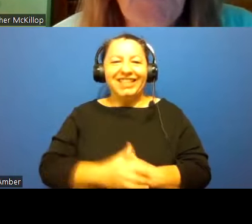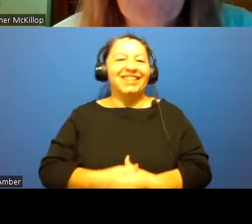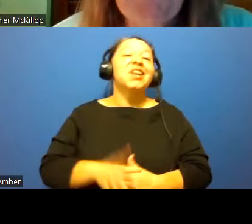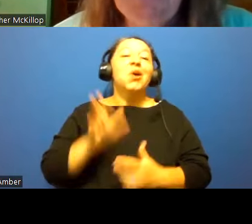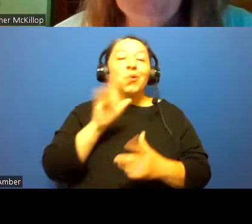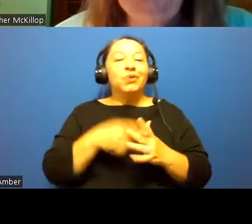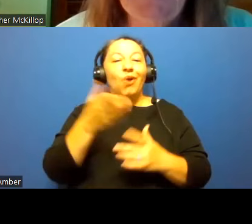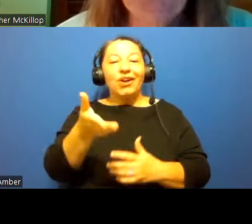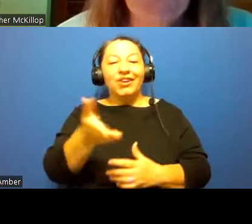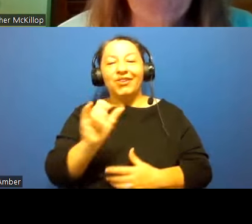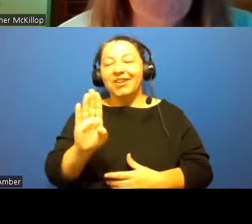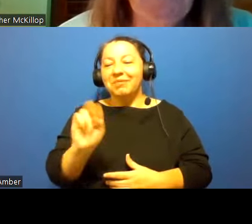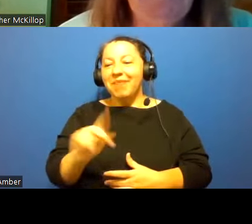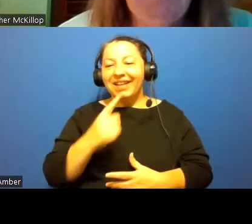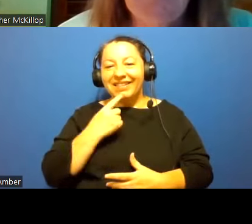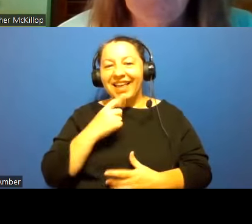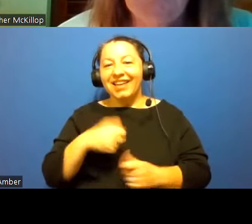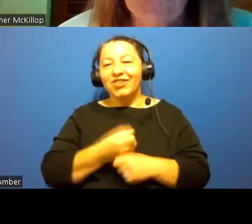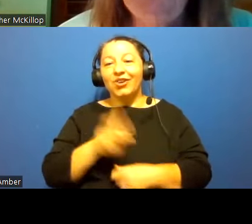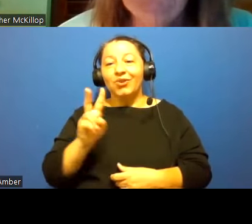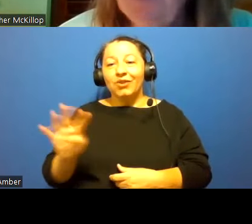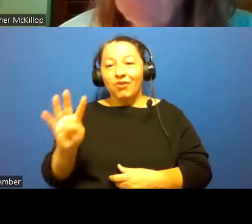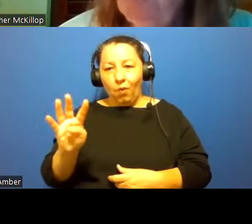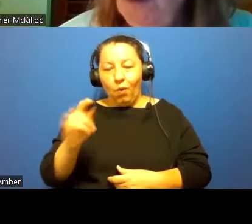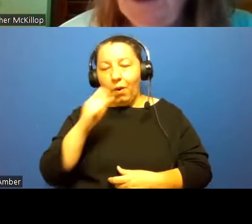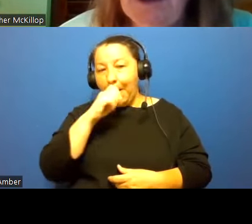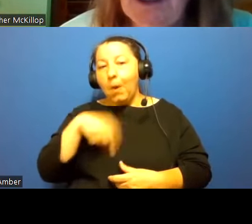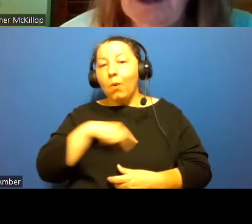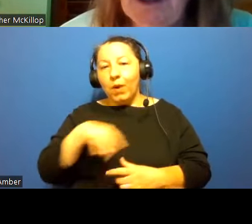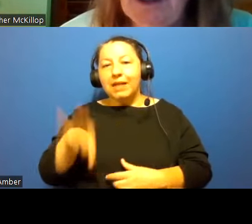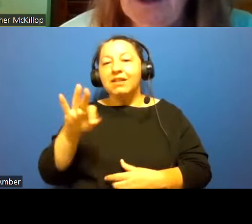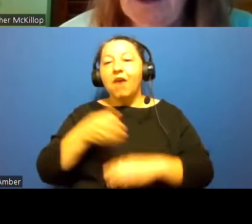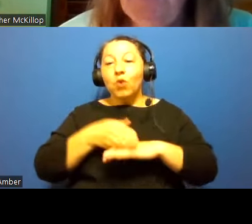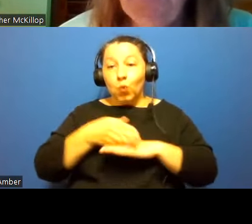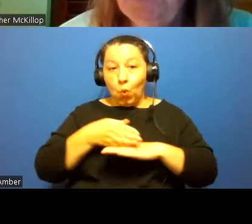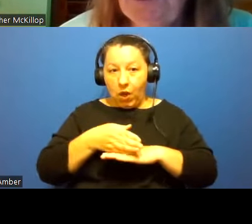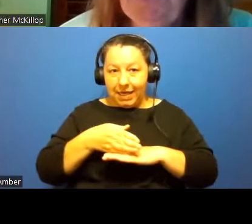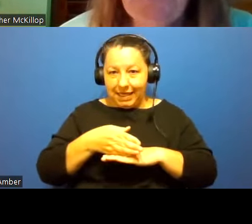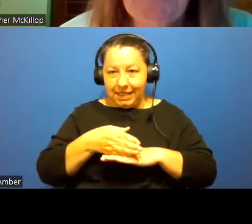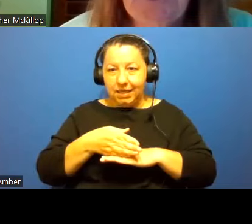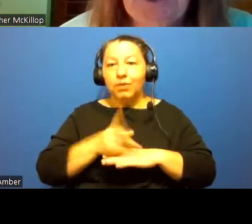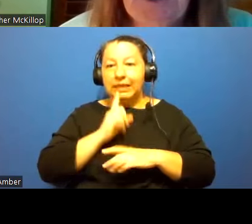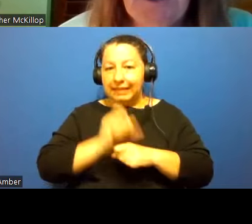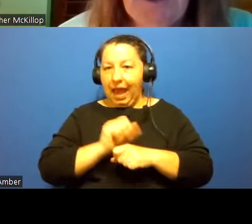as Ben said, in 2004, we discovered wood was